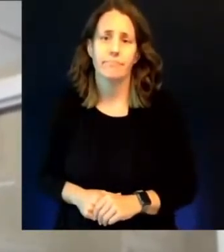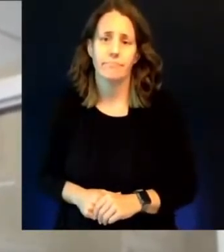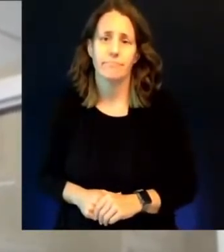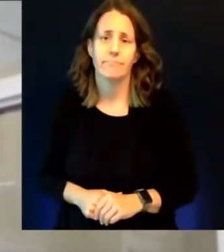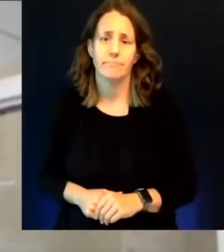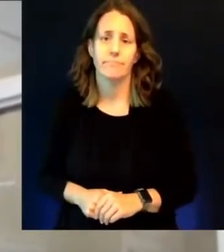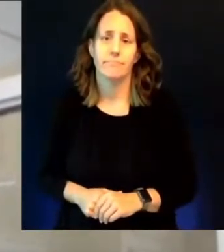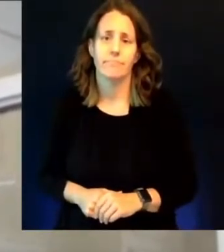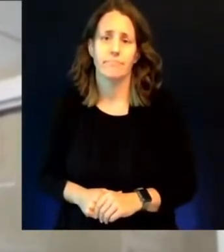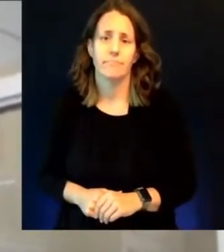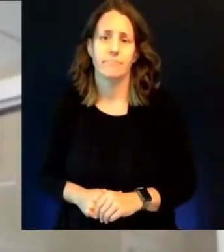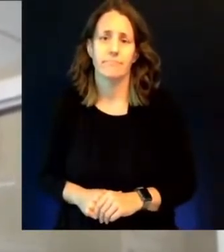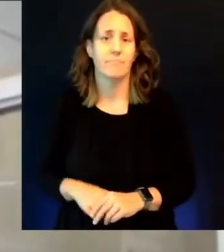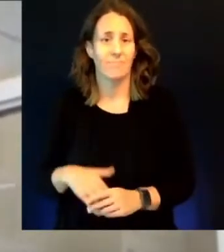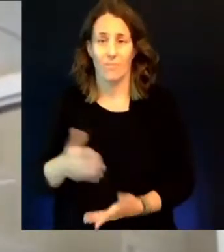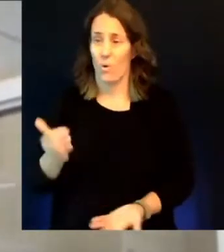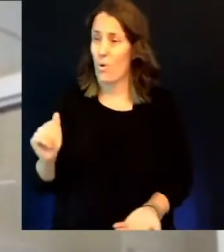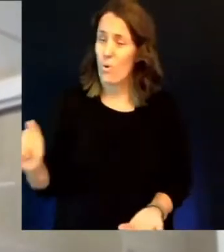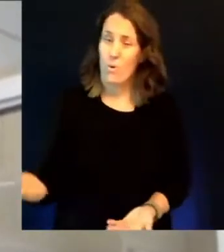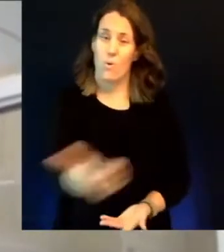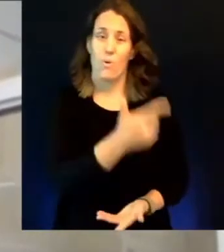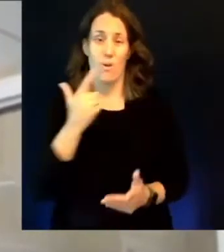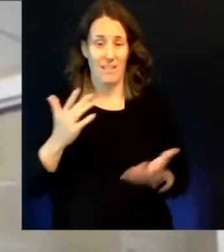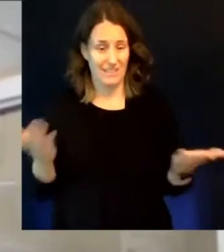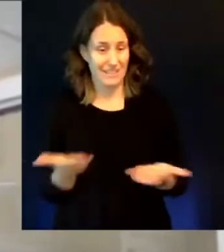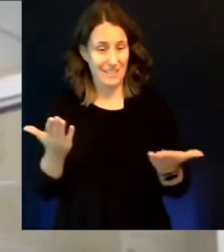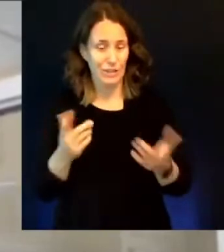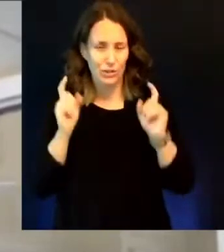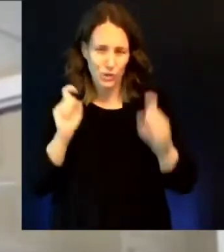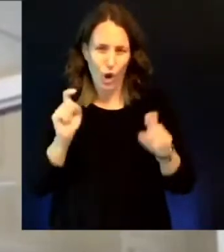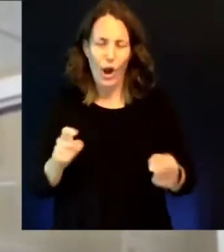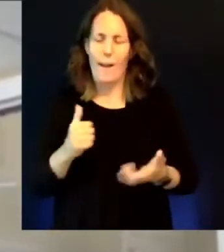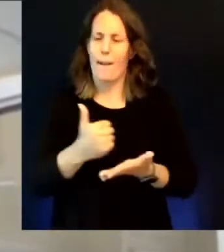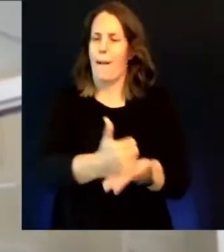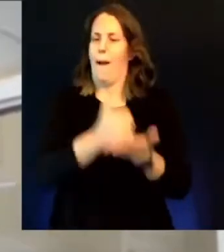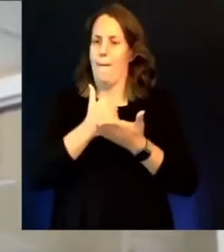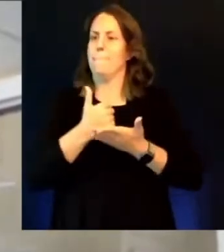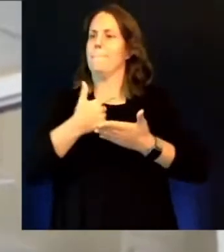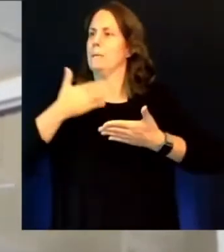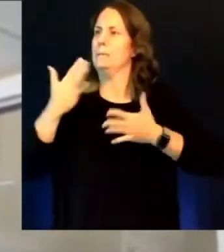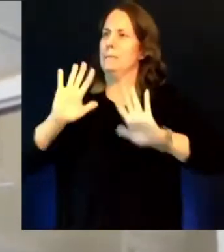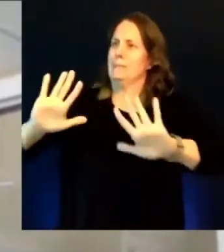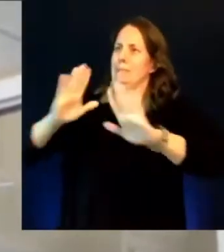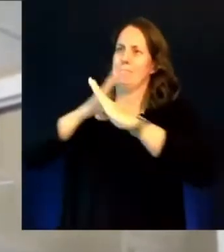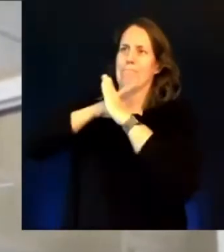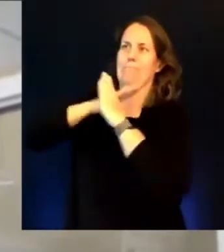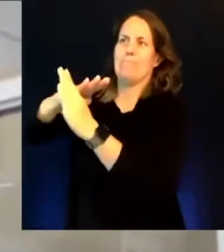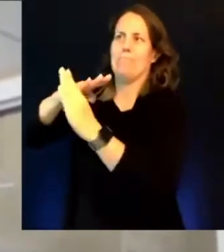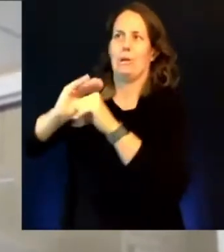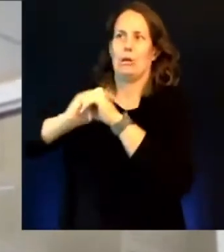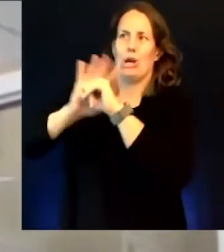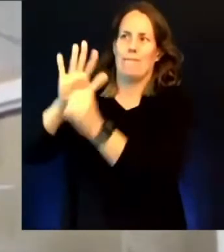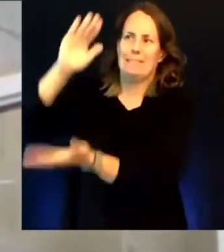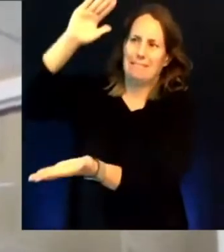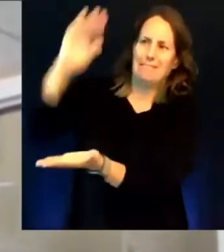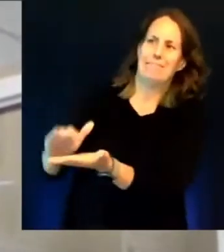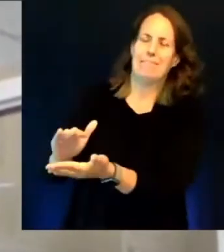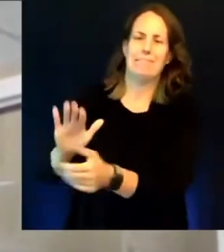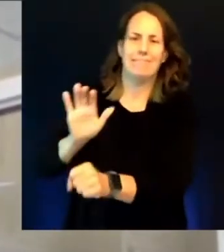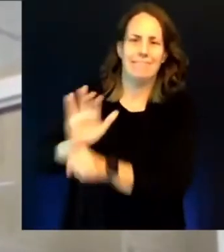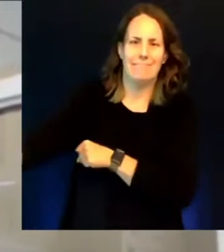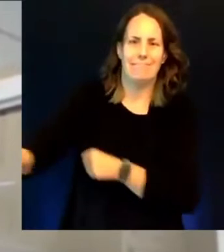to minimize disease spread. And that means requiring masks in school settings. Now, we acknowledge that not